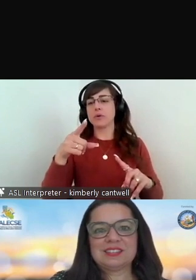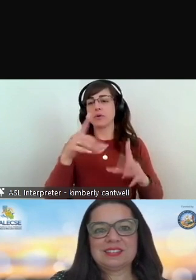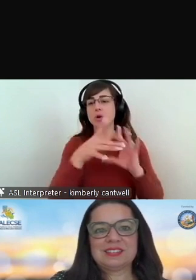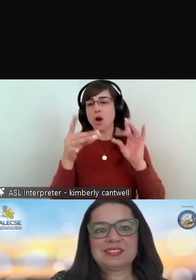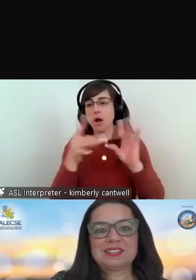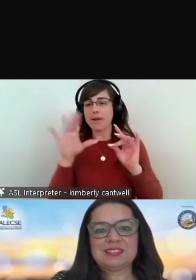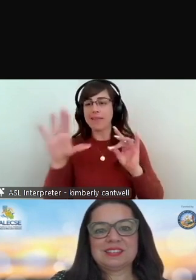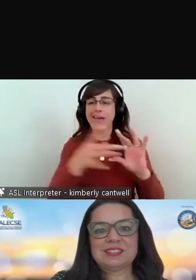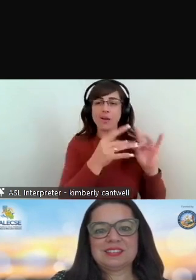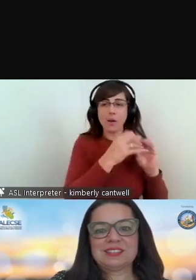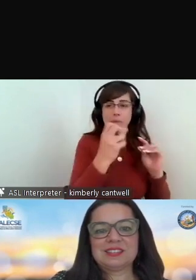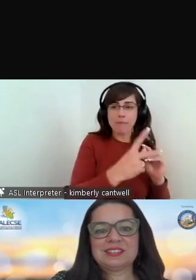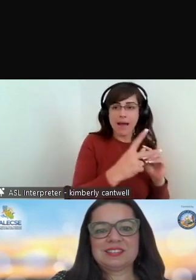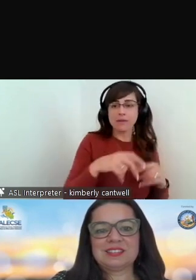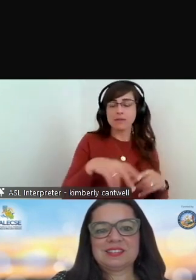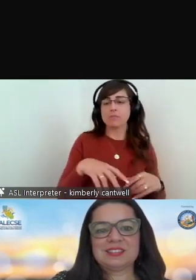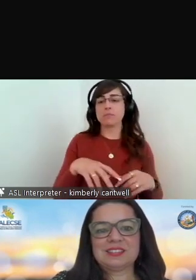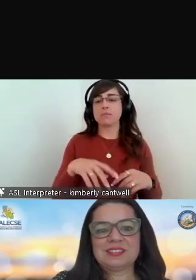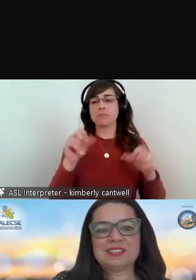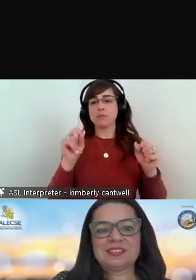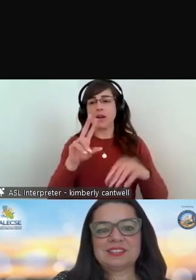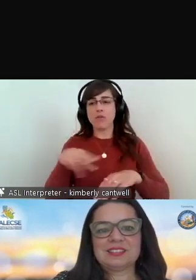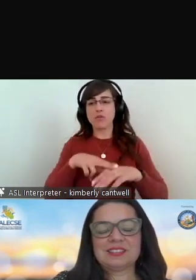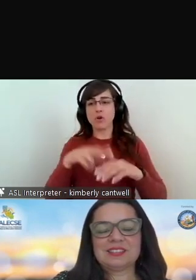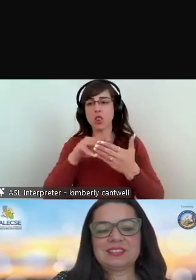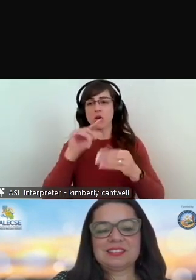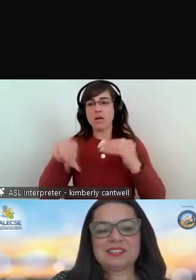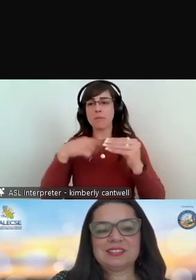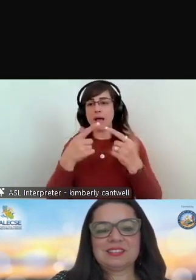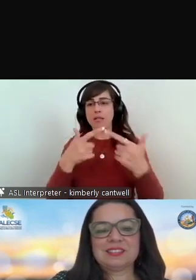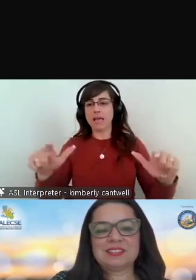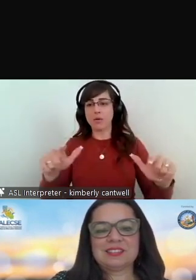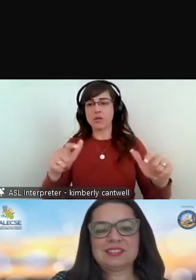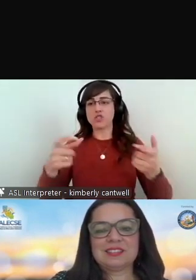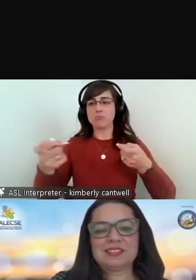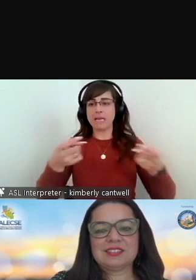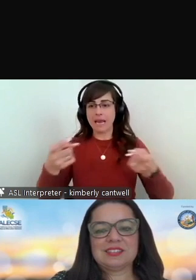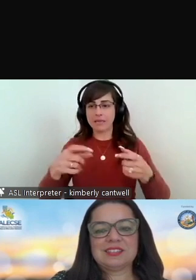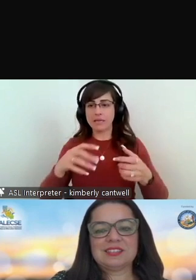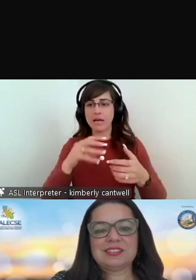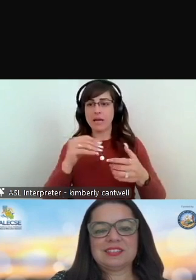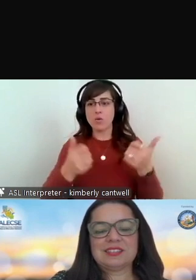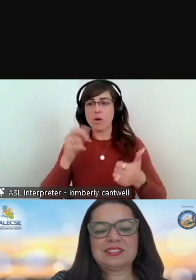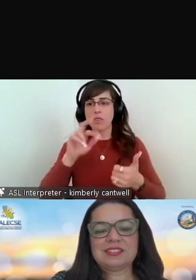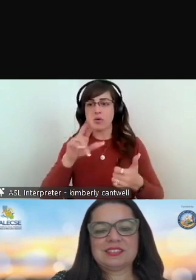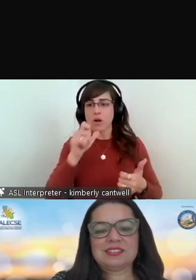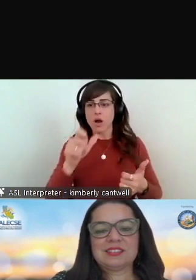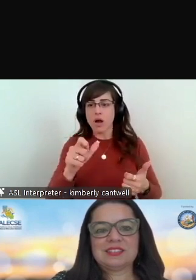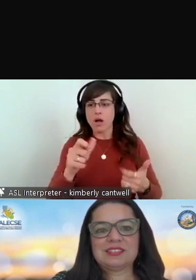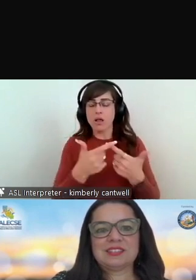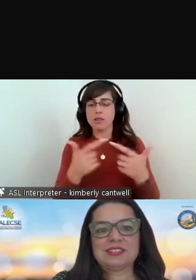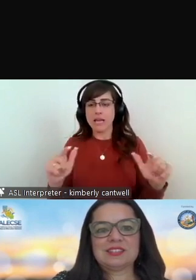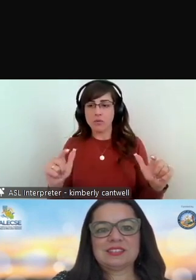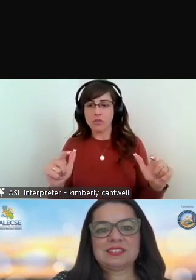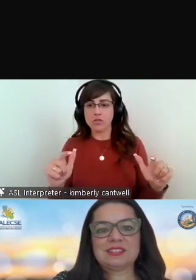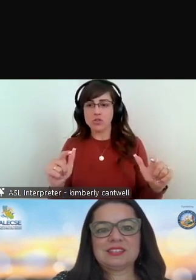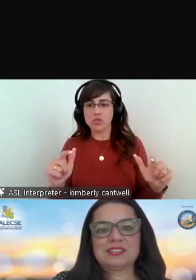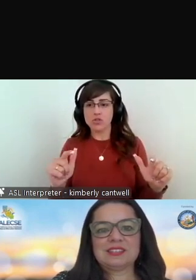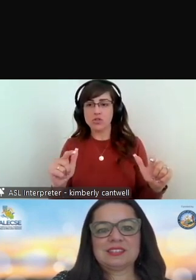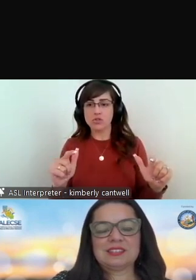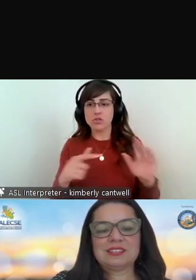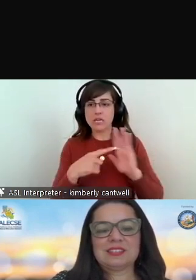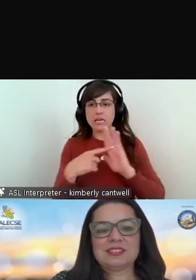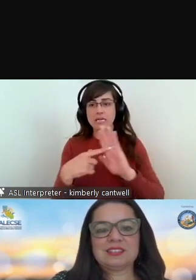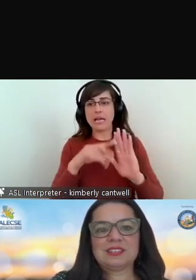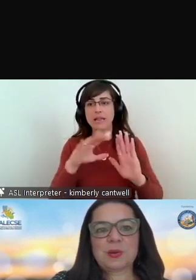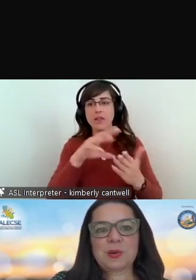do they make a comment back? And you can, of course, learn about their language mechanics and whether or not their language is indicating